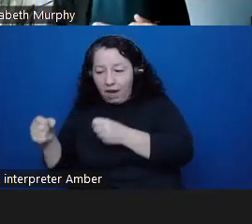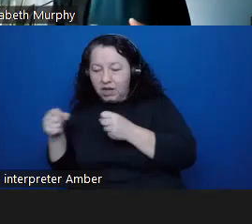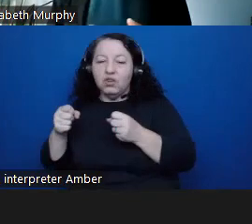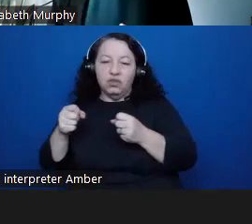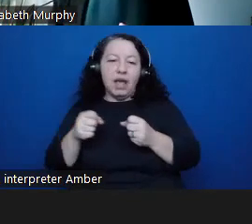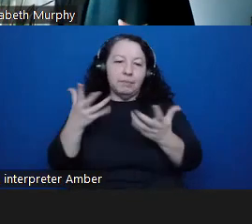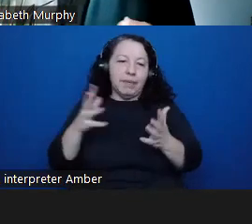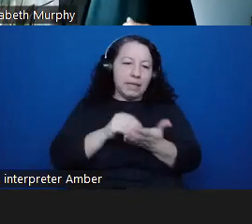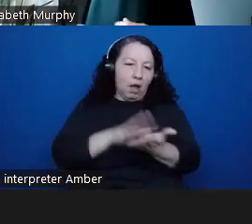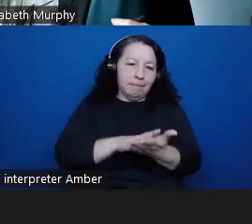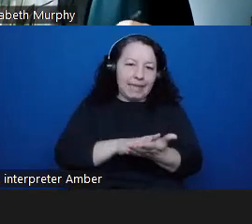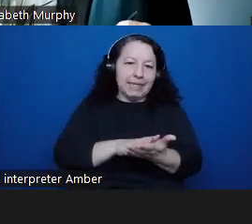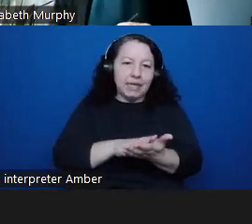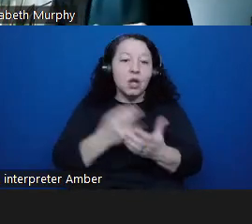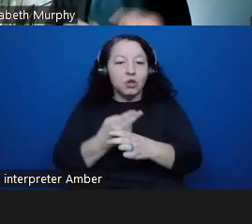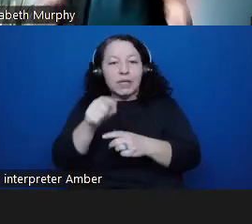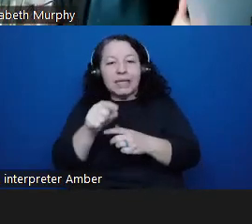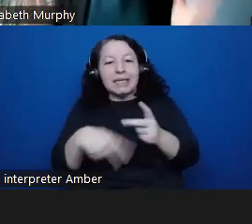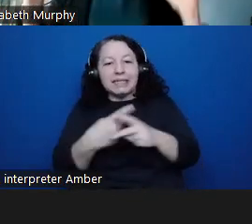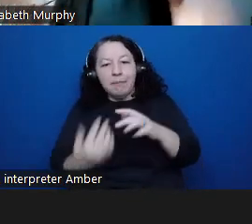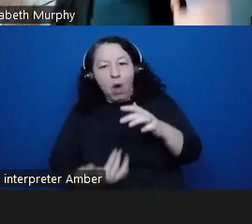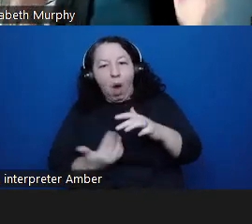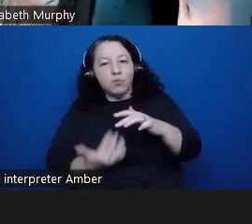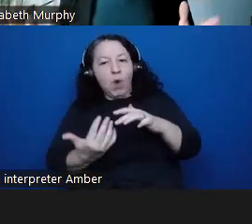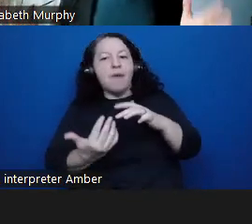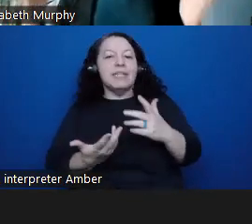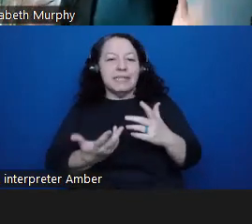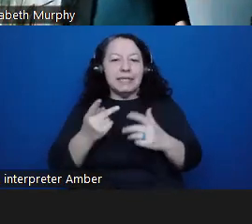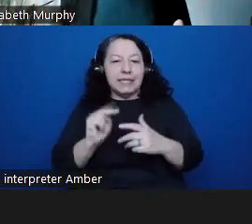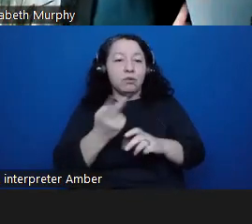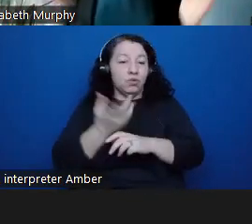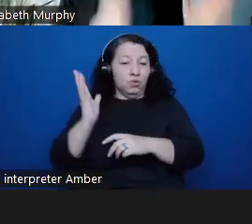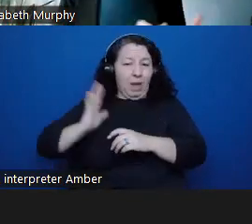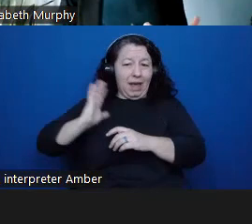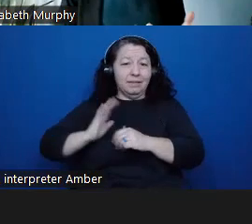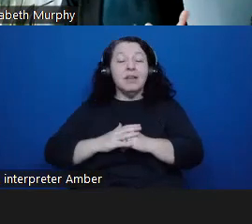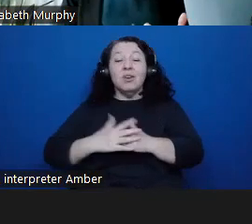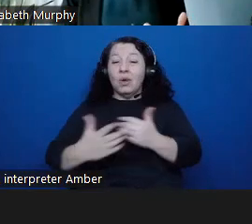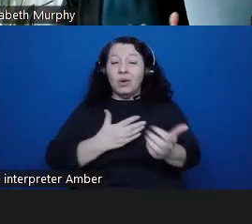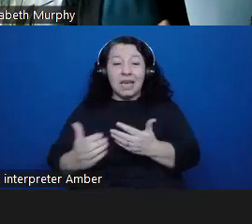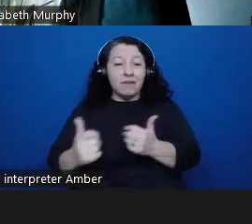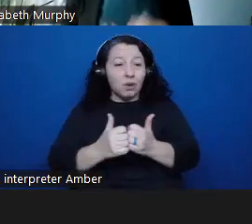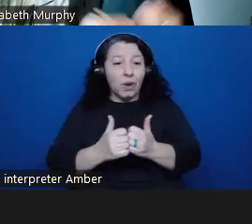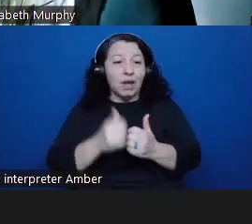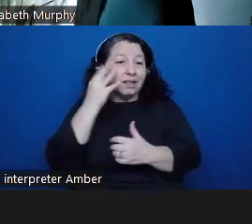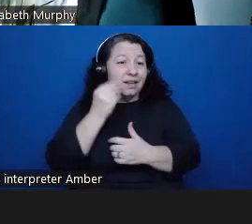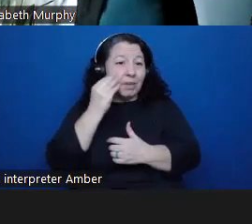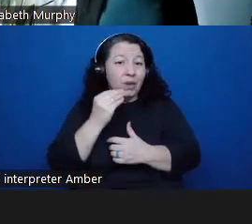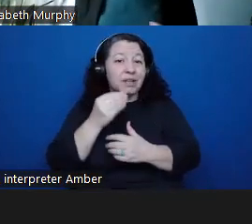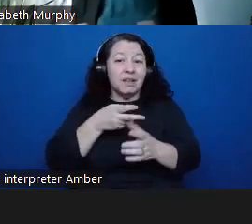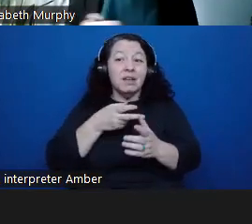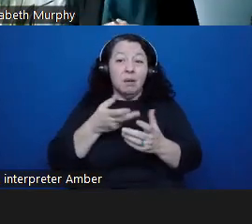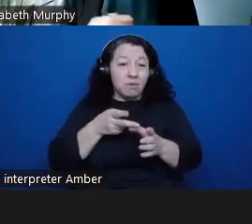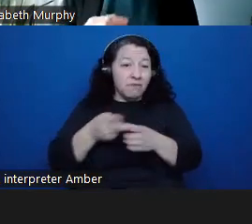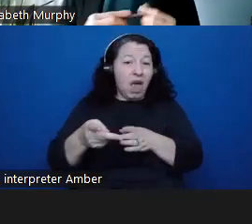updraft kilns used in antiquity. So therefore, even with experienced professional potters, firing loss